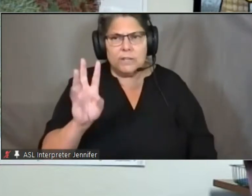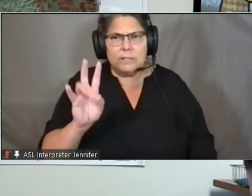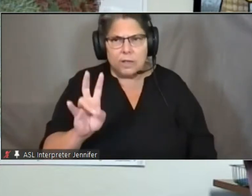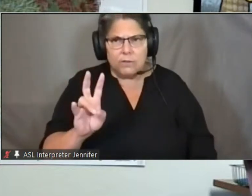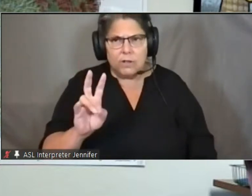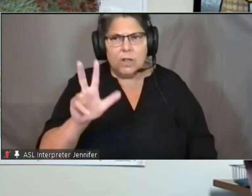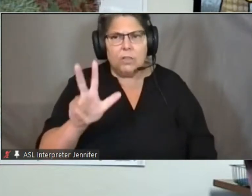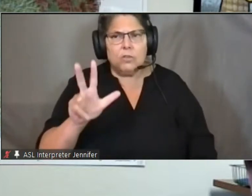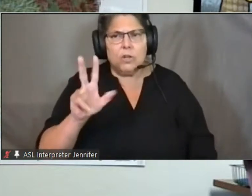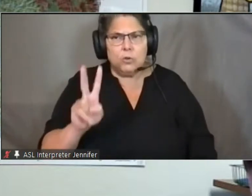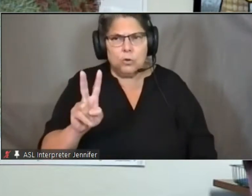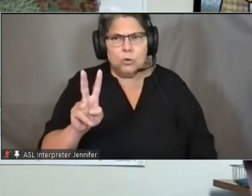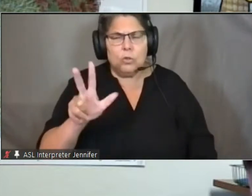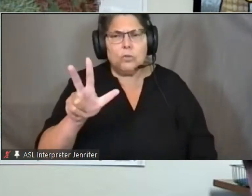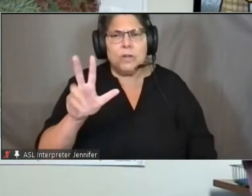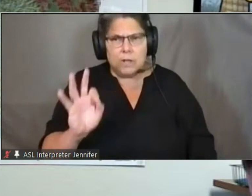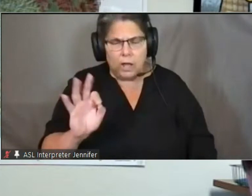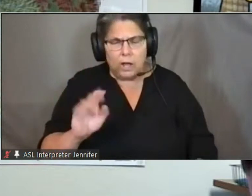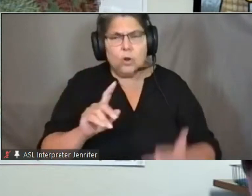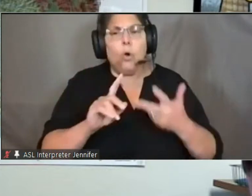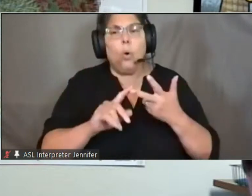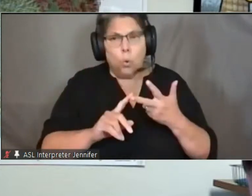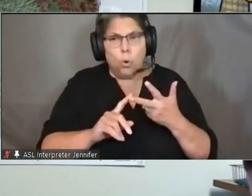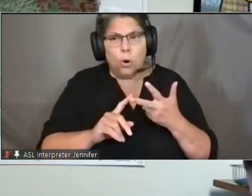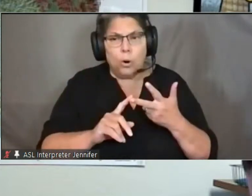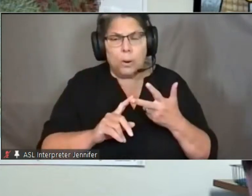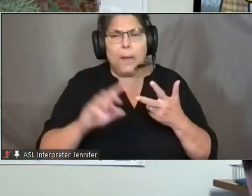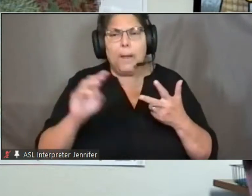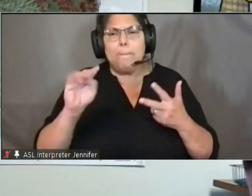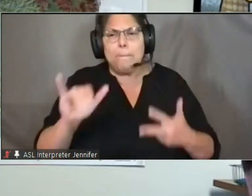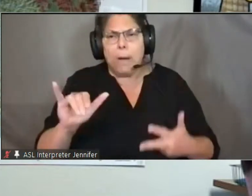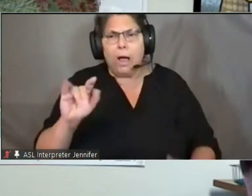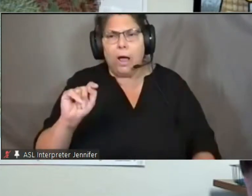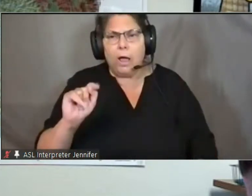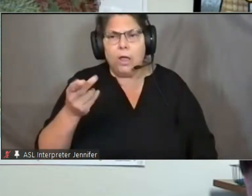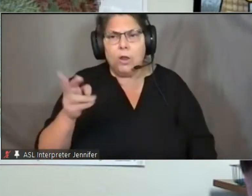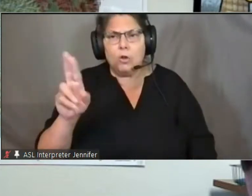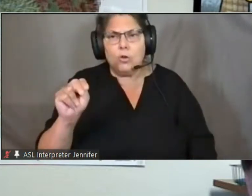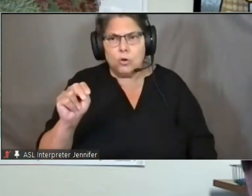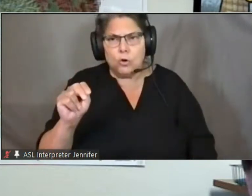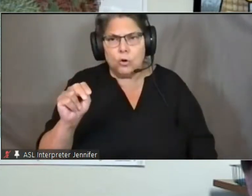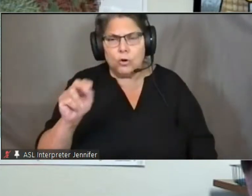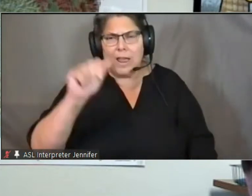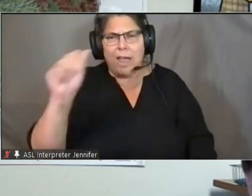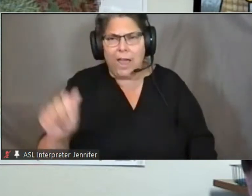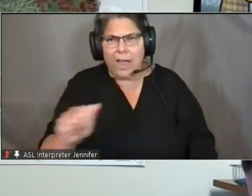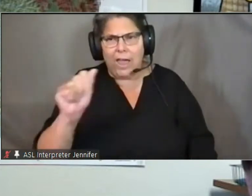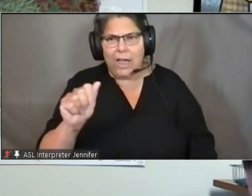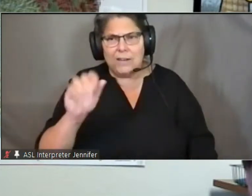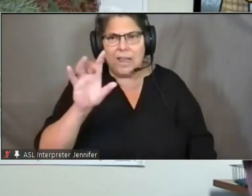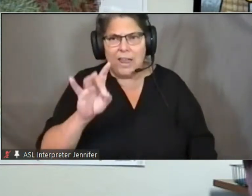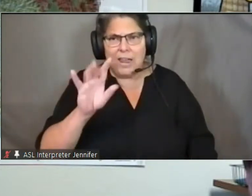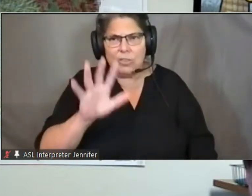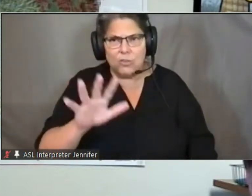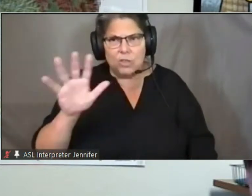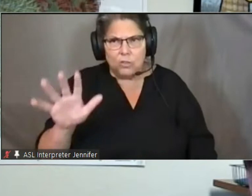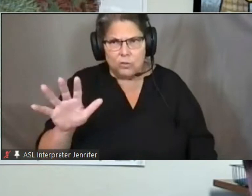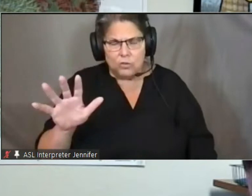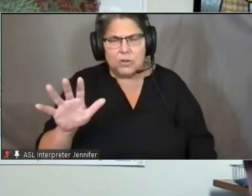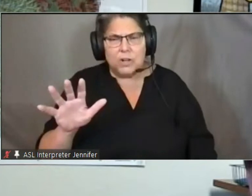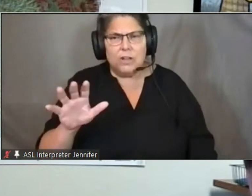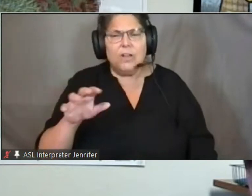707-467-3239, or you can call My Turn at 833